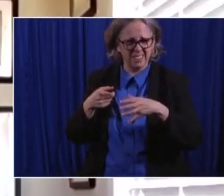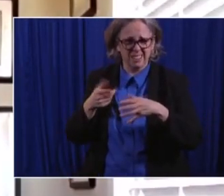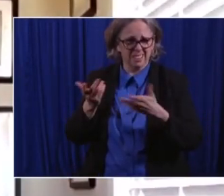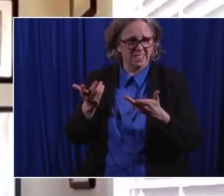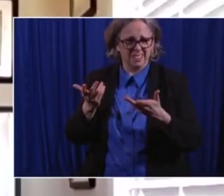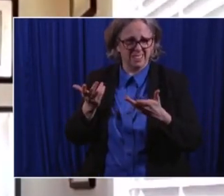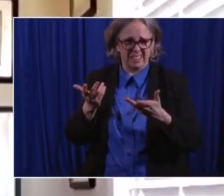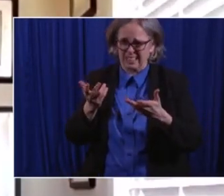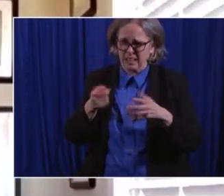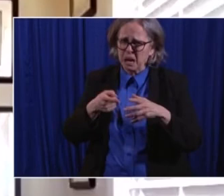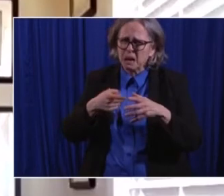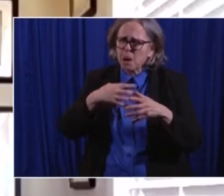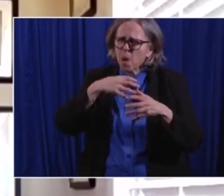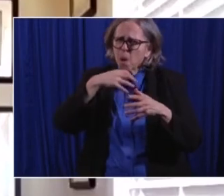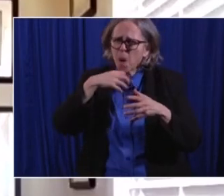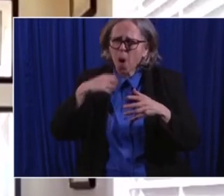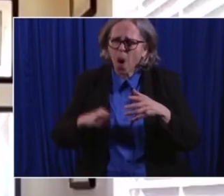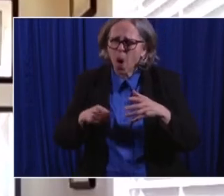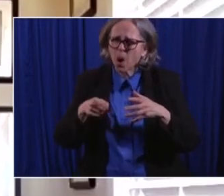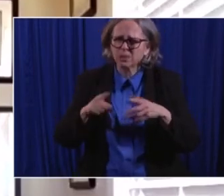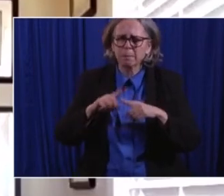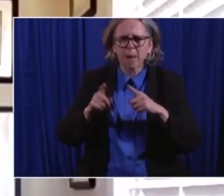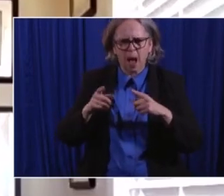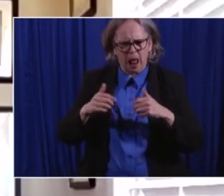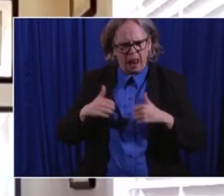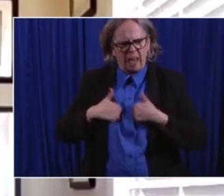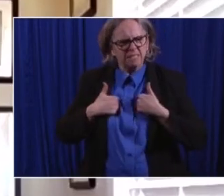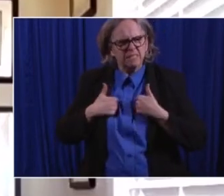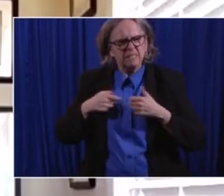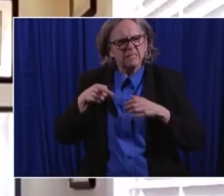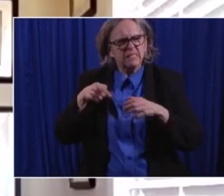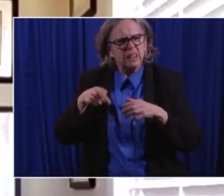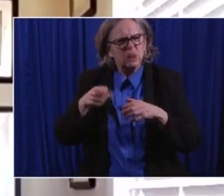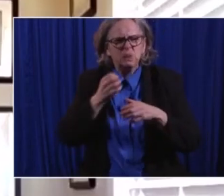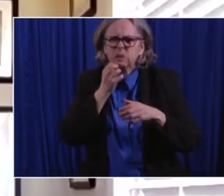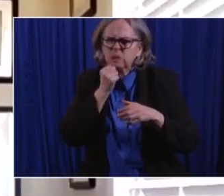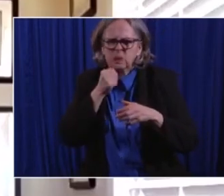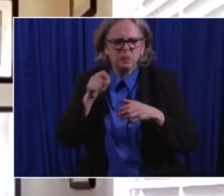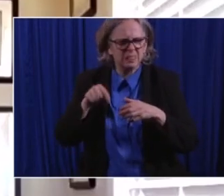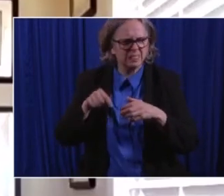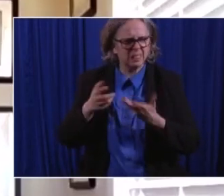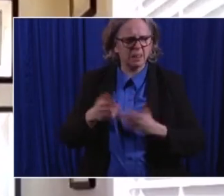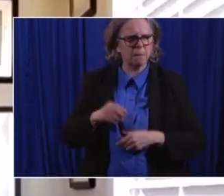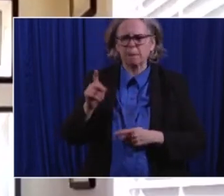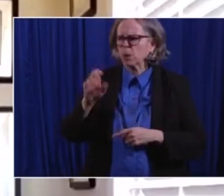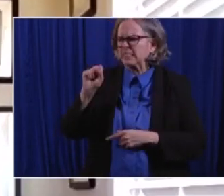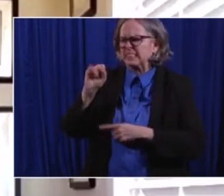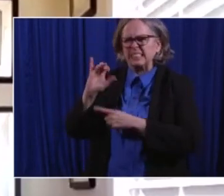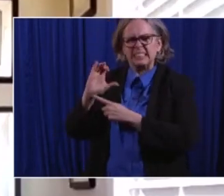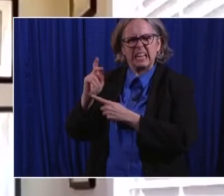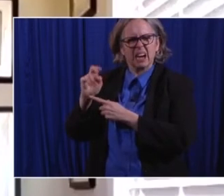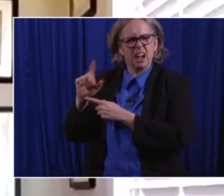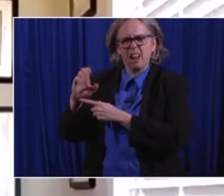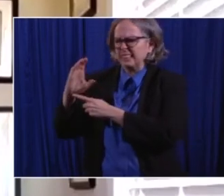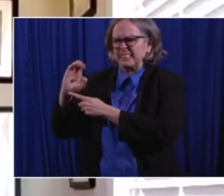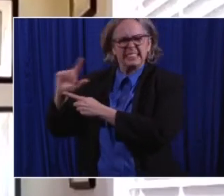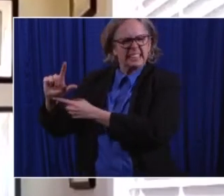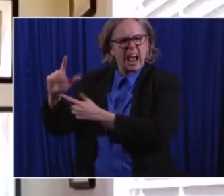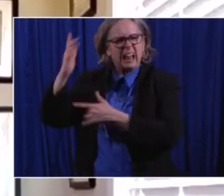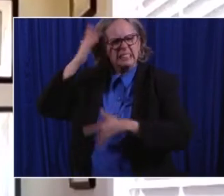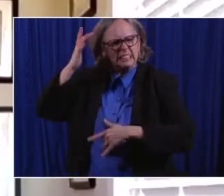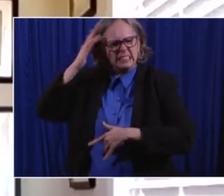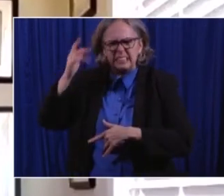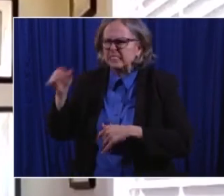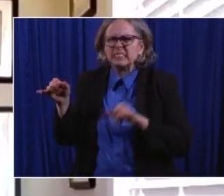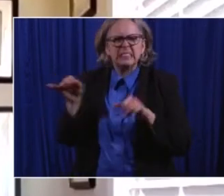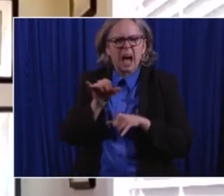fibrosis, people with sickle cell disease. And so this is our best